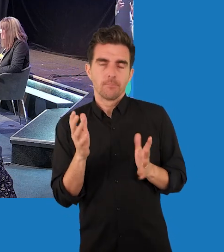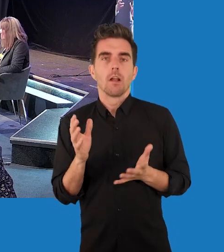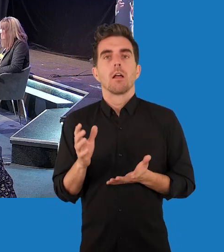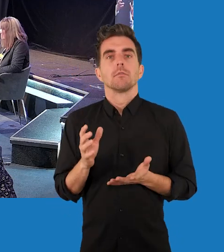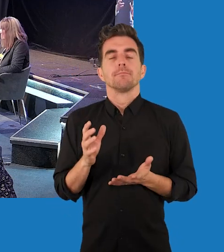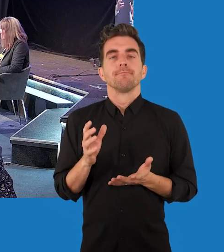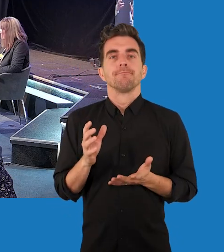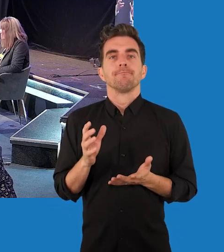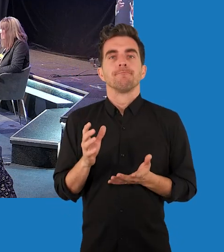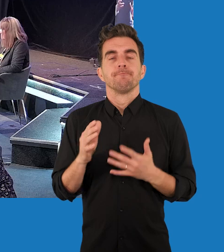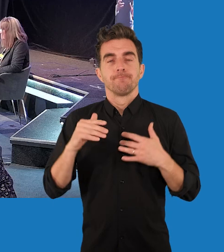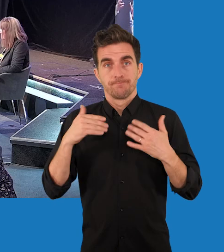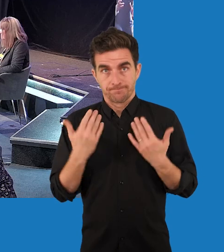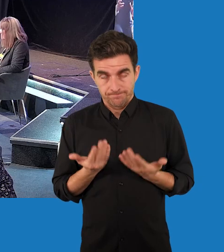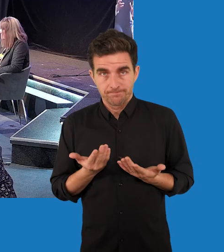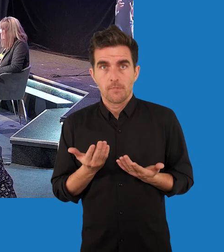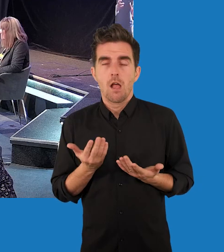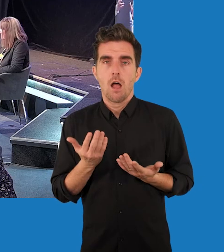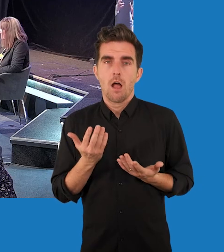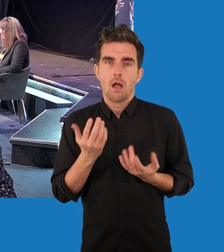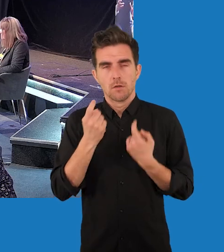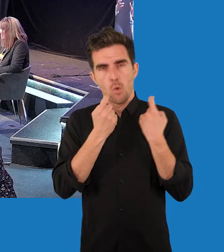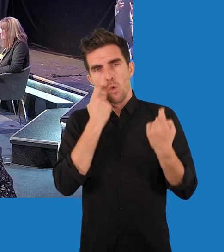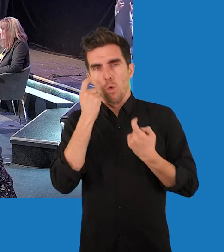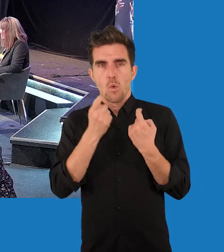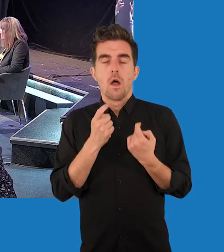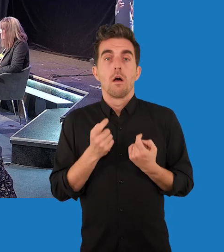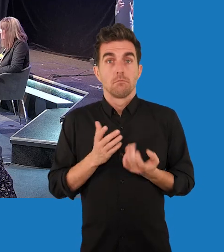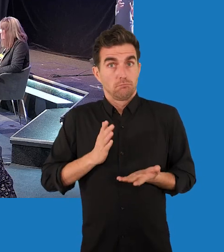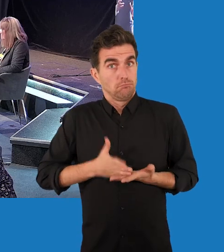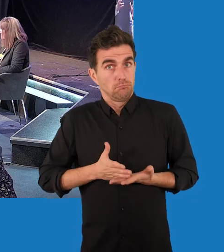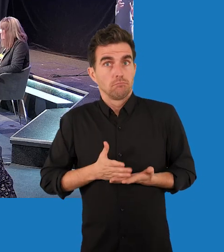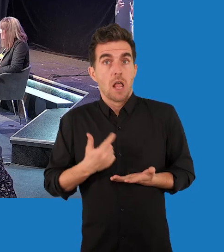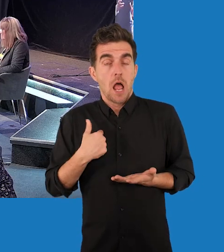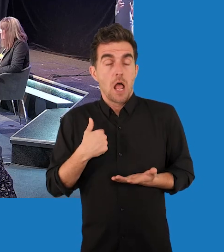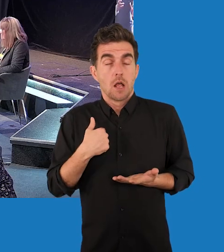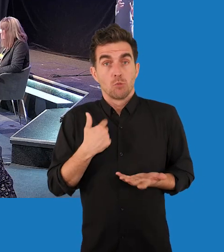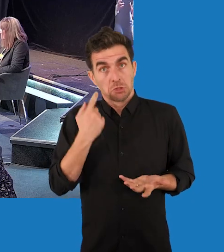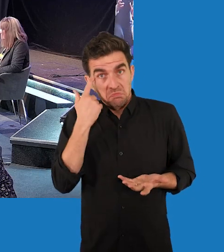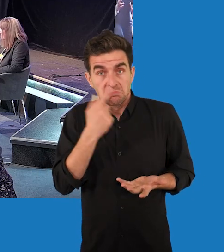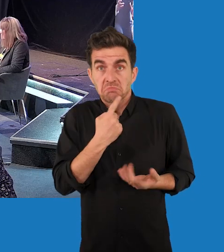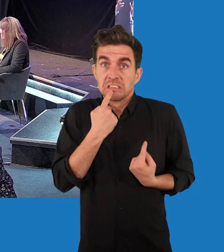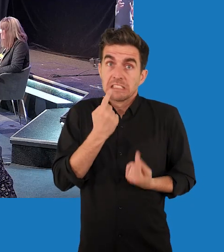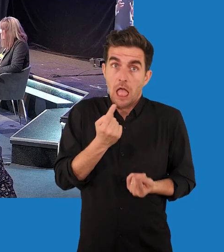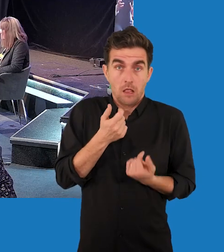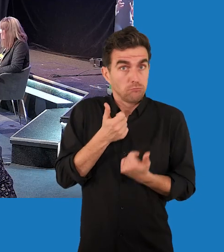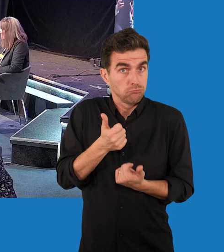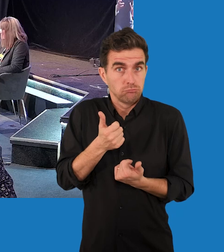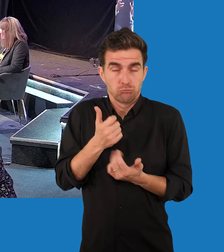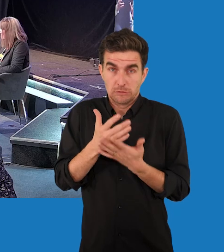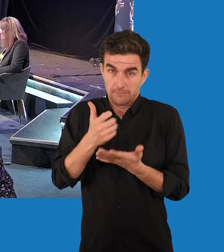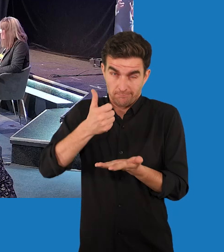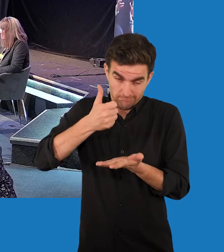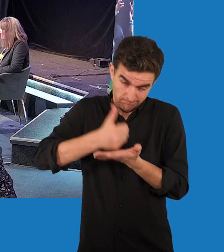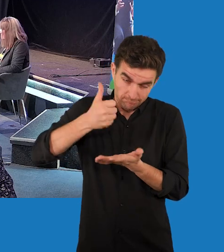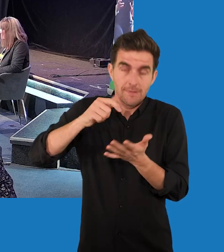have a feeling of being left behind. If they were here, I suspect they'd say, this is great,